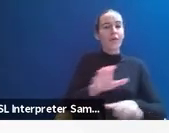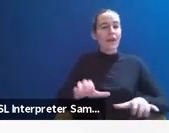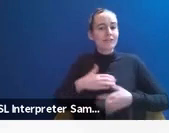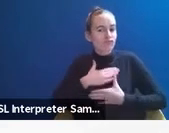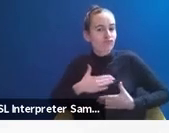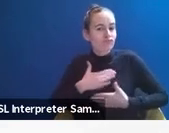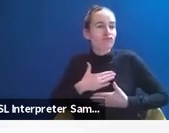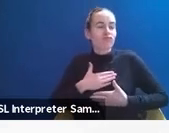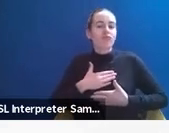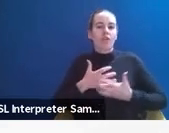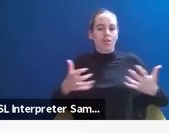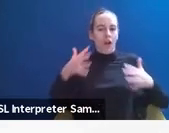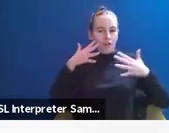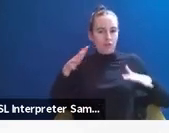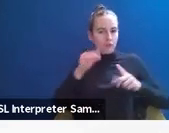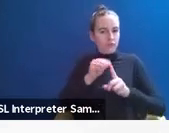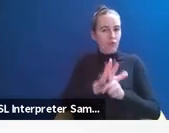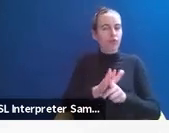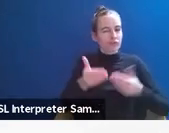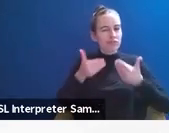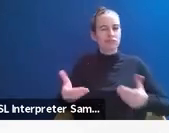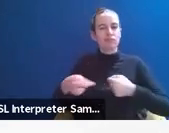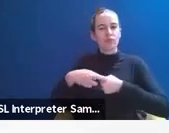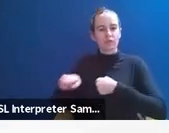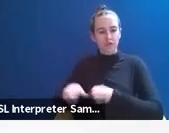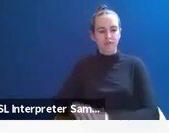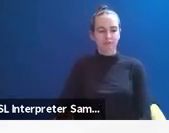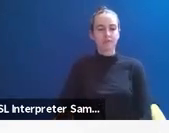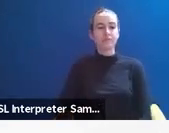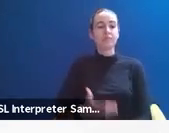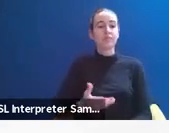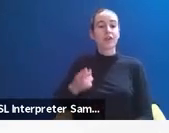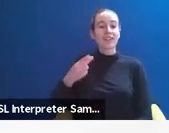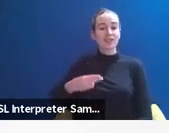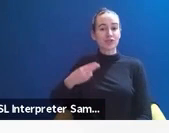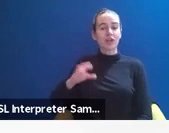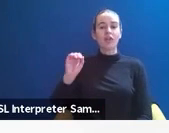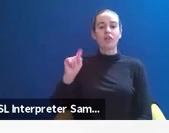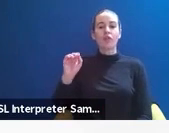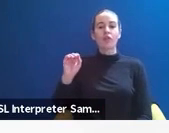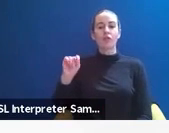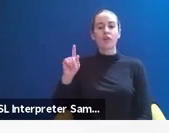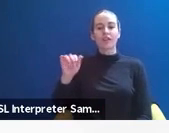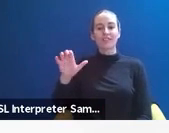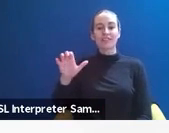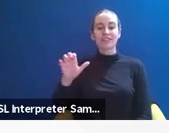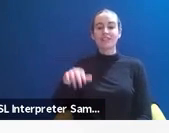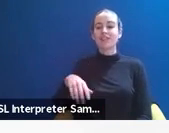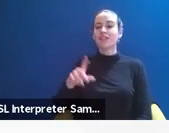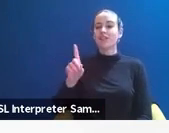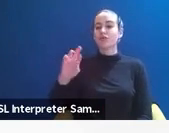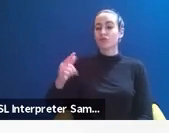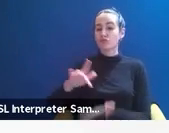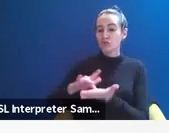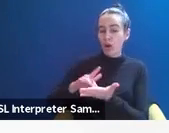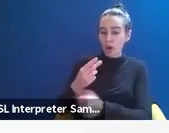noise exposure, again, they should be referred. If they have a history of ototoxic drug use, these include aminoglycosides, platinum-based